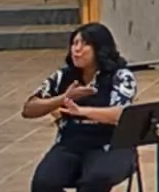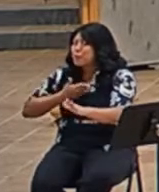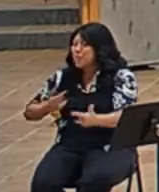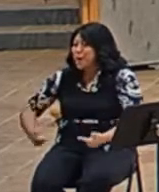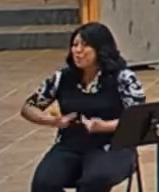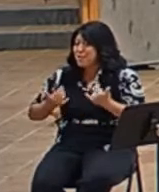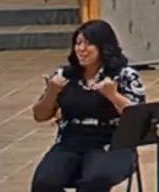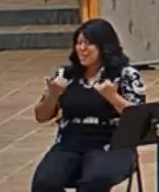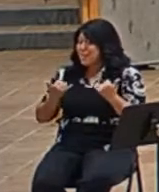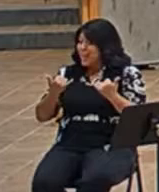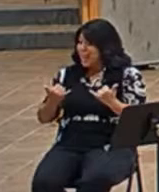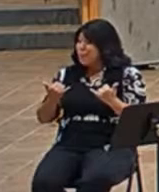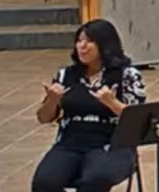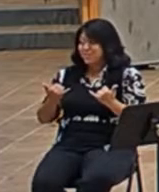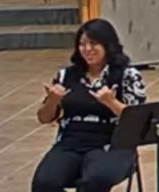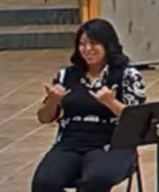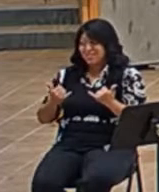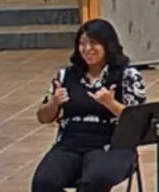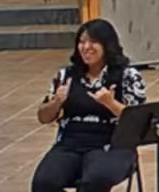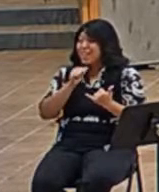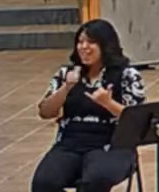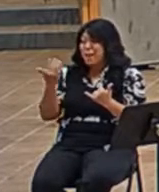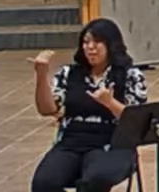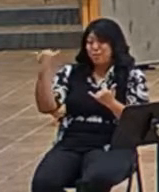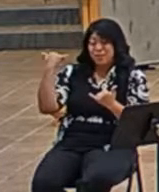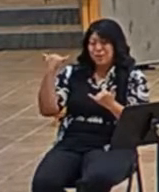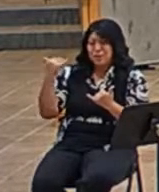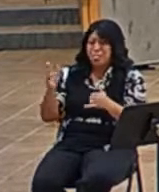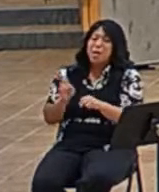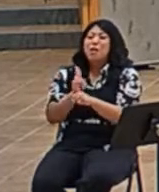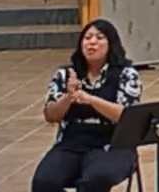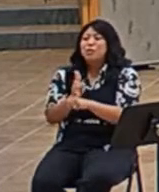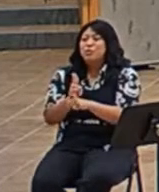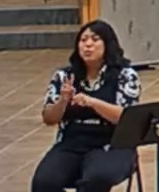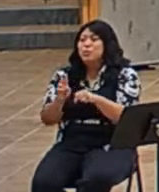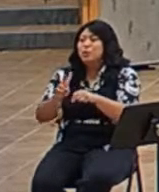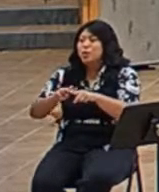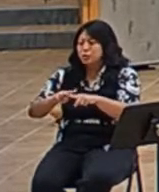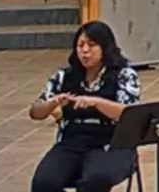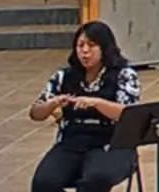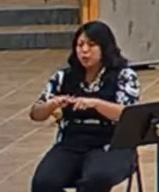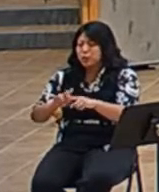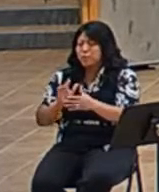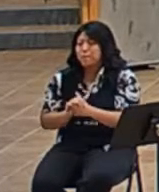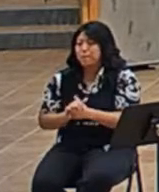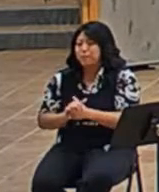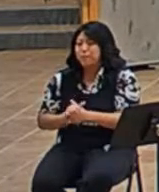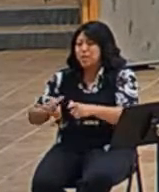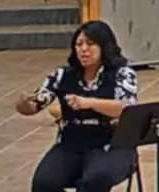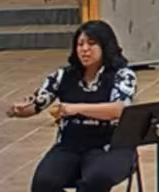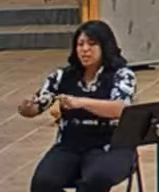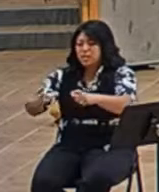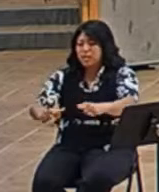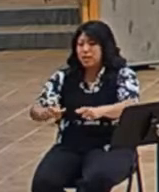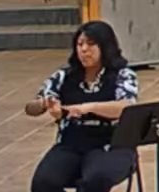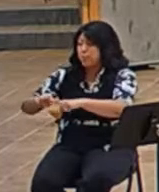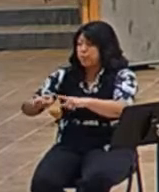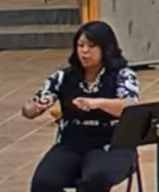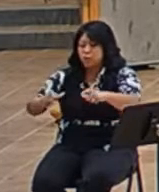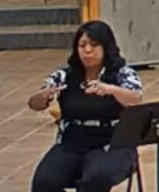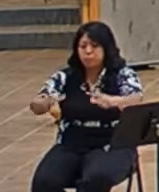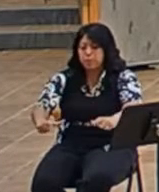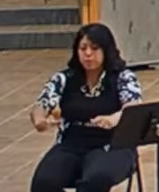live today? So they would take a slab of salt, put the slab in the bottom of the